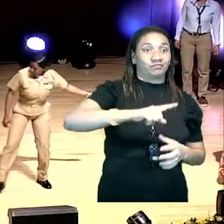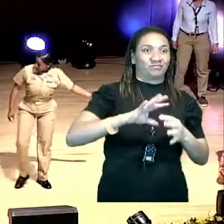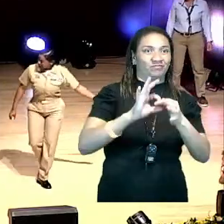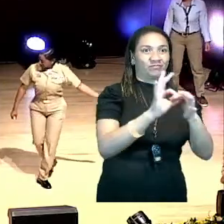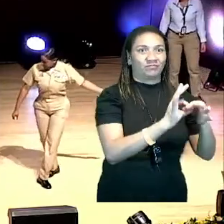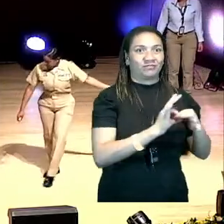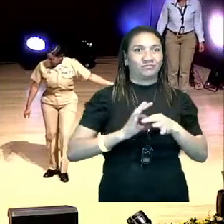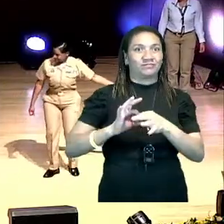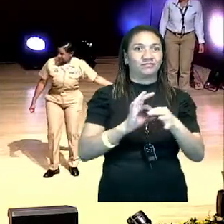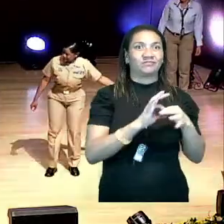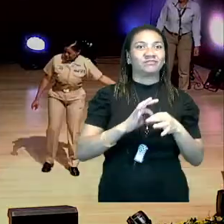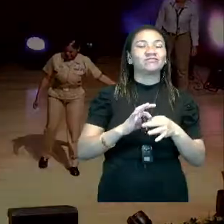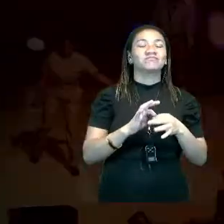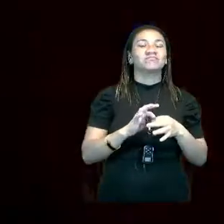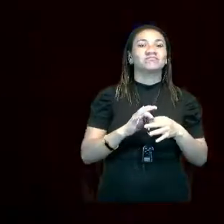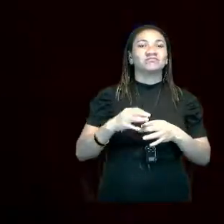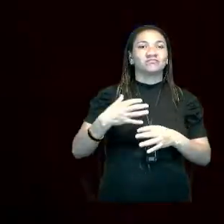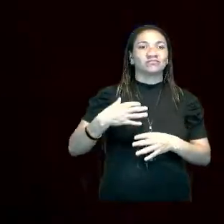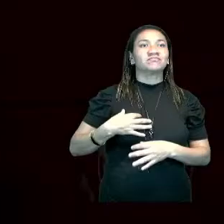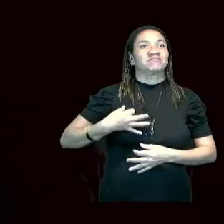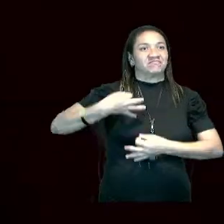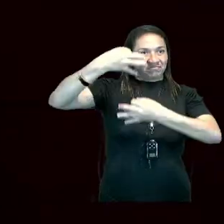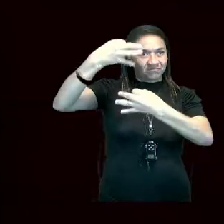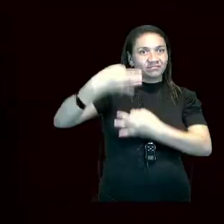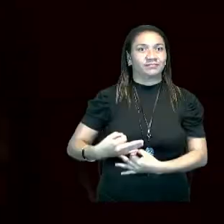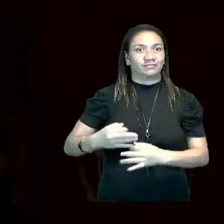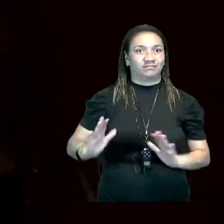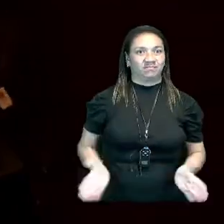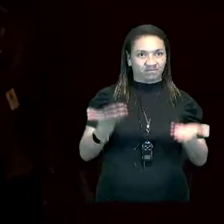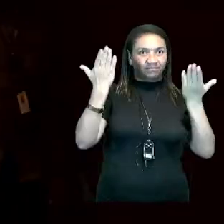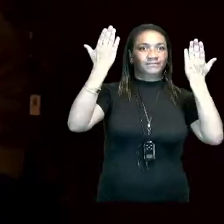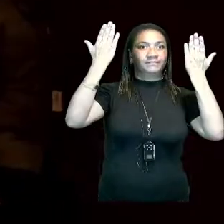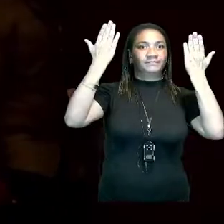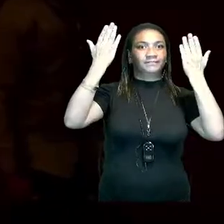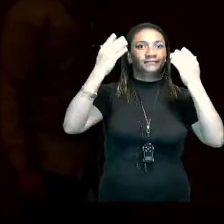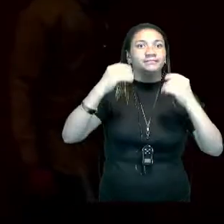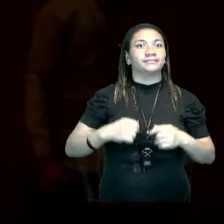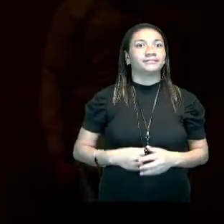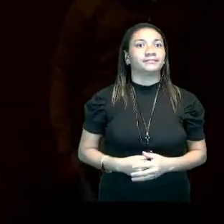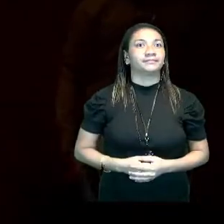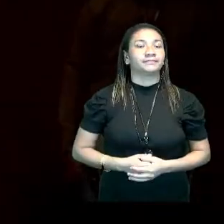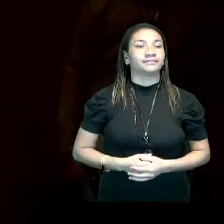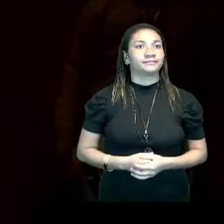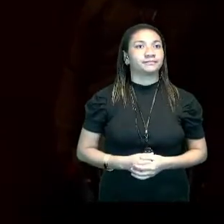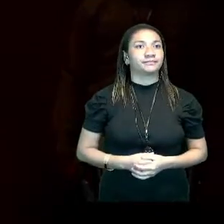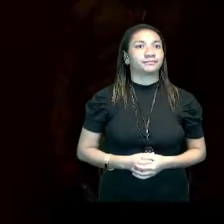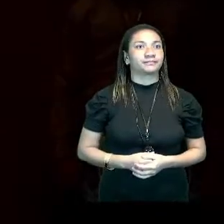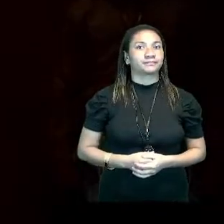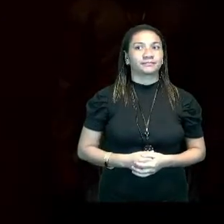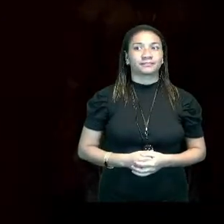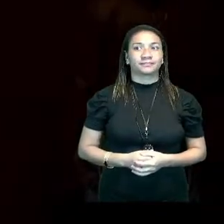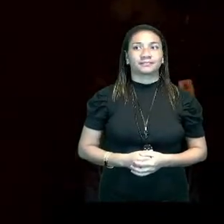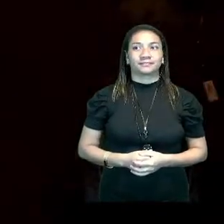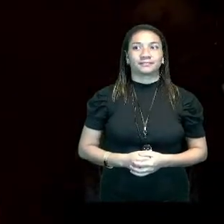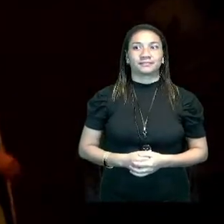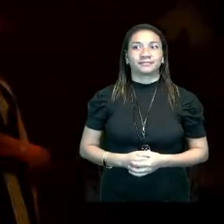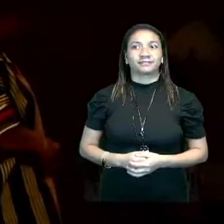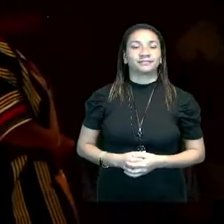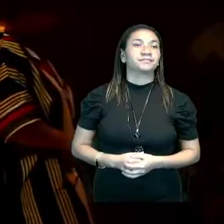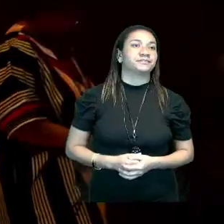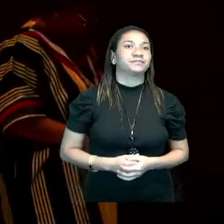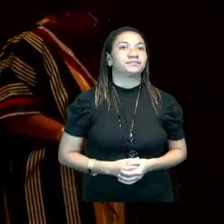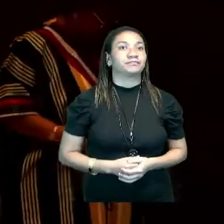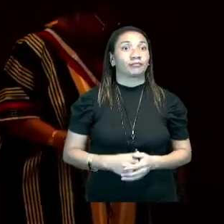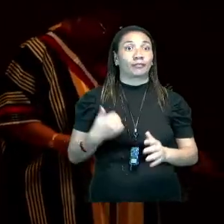why, together, we are trying to obtain the restoration of our dignity. It has been a